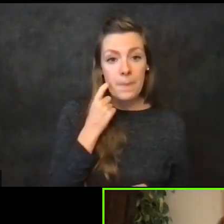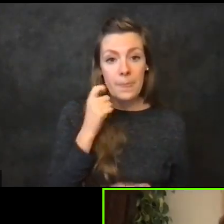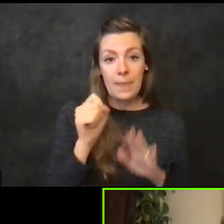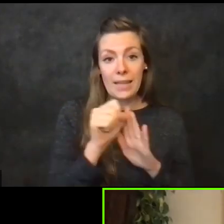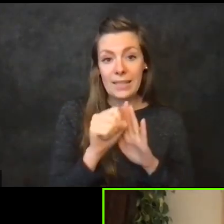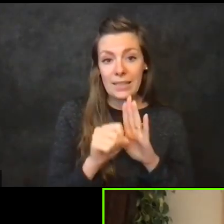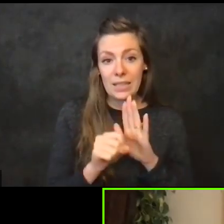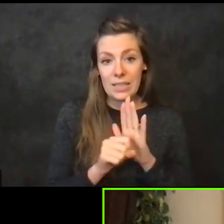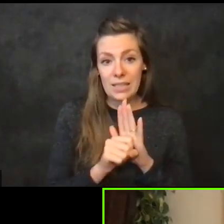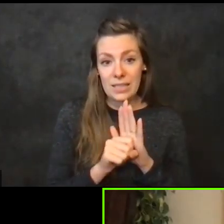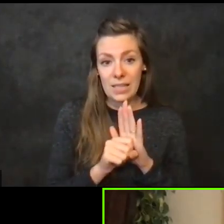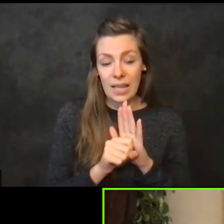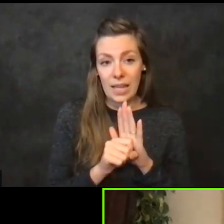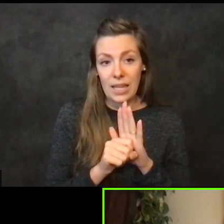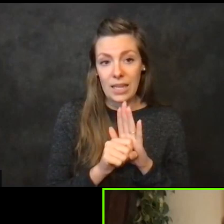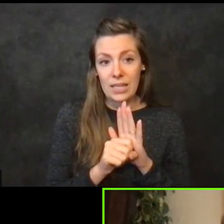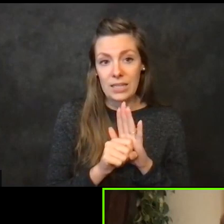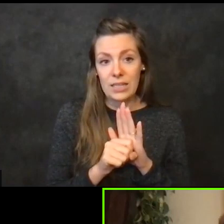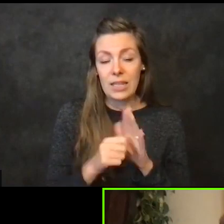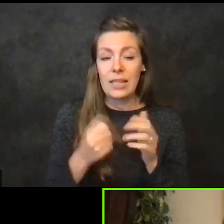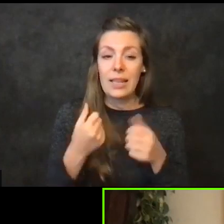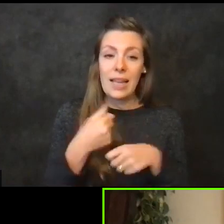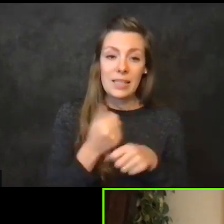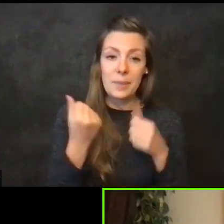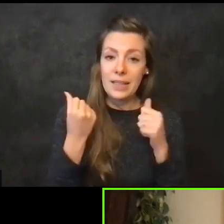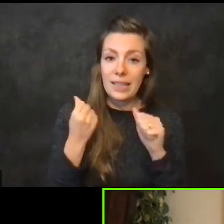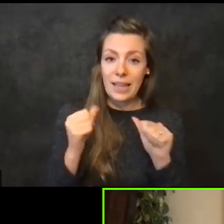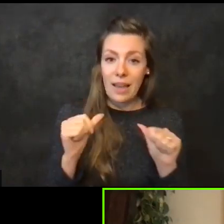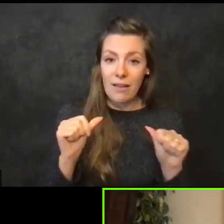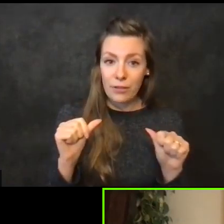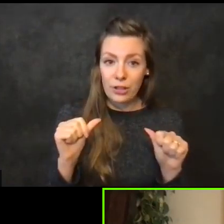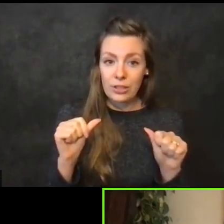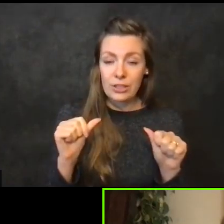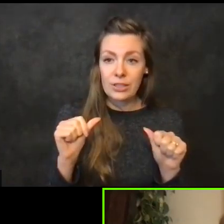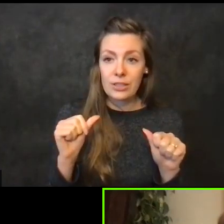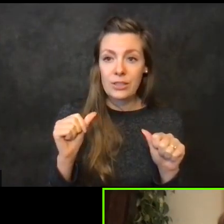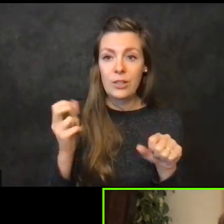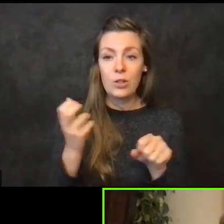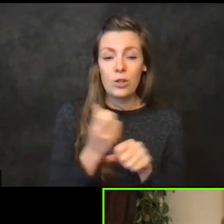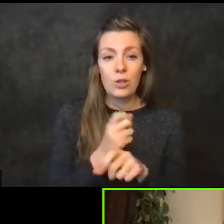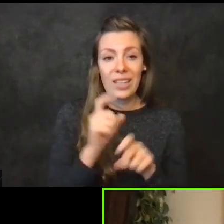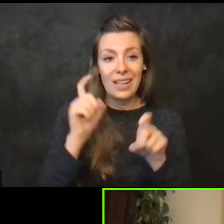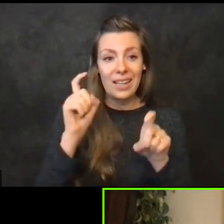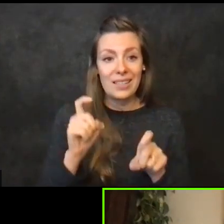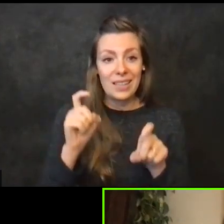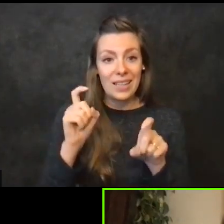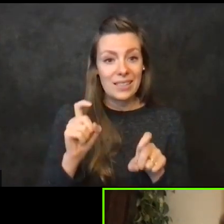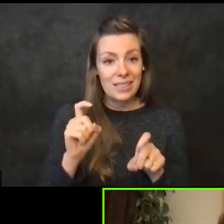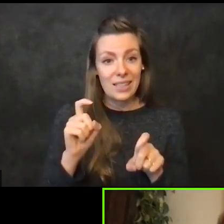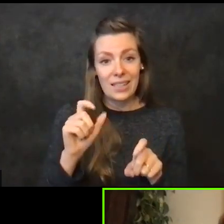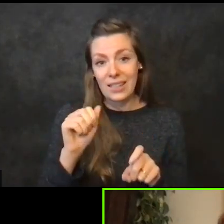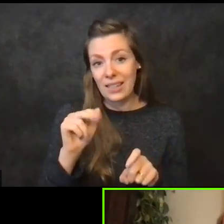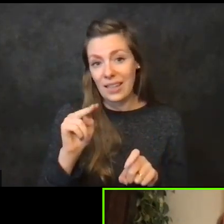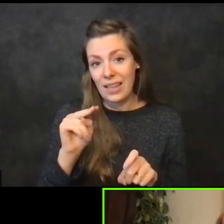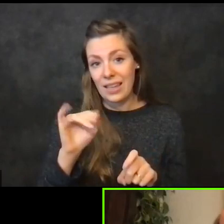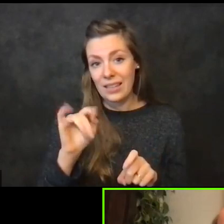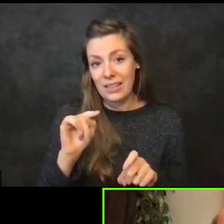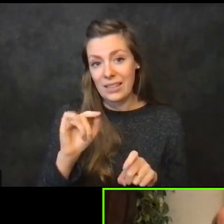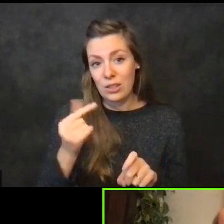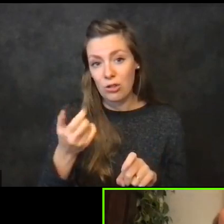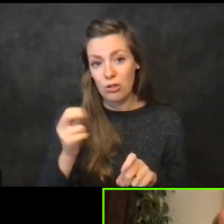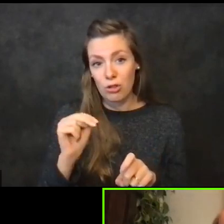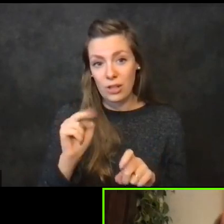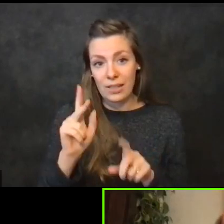has made the efforts to get a testing kit for antigen testing to every student